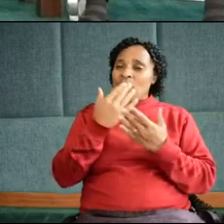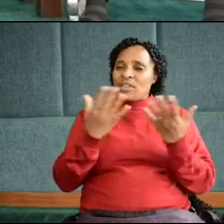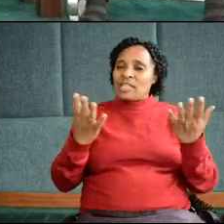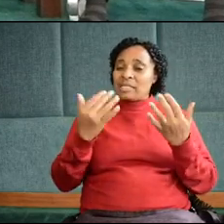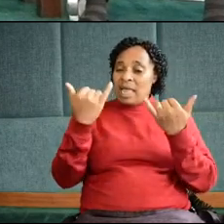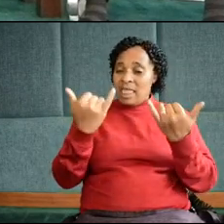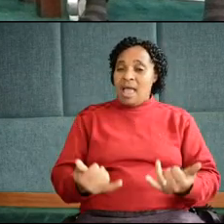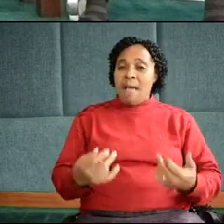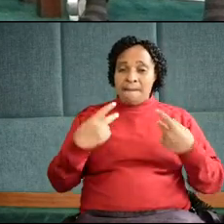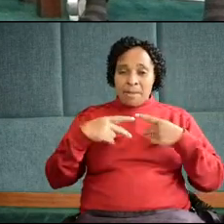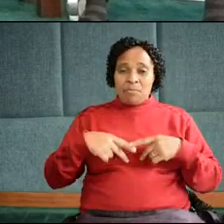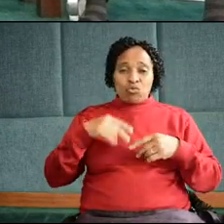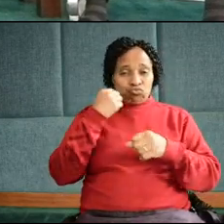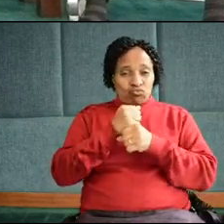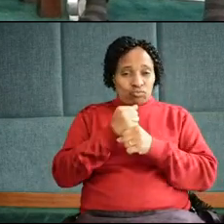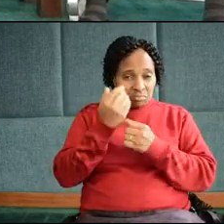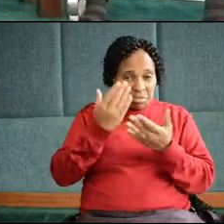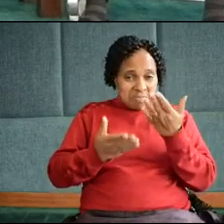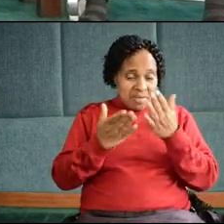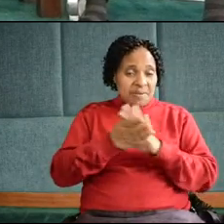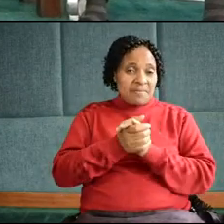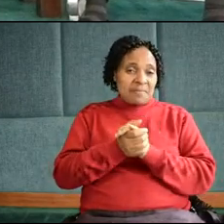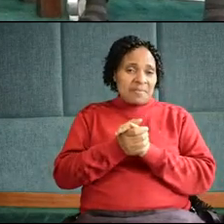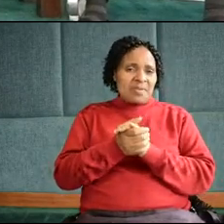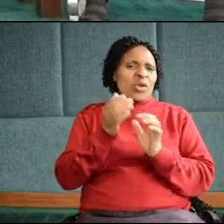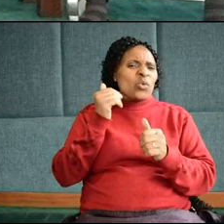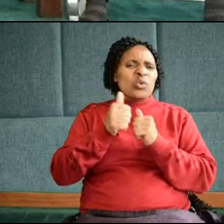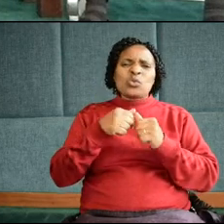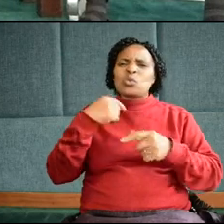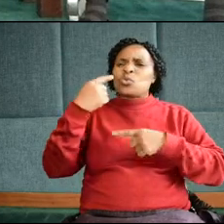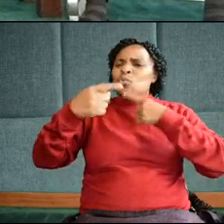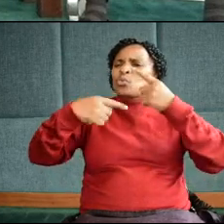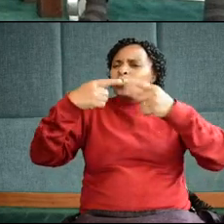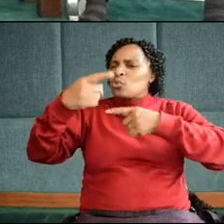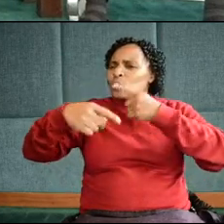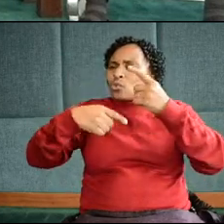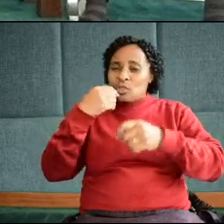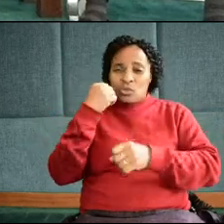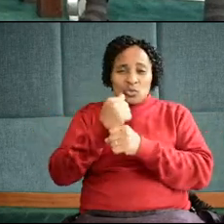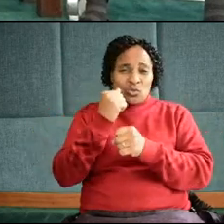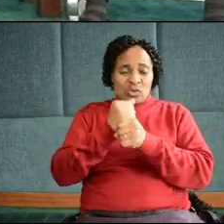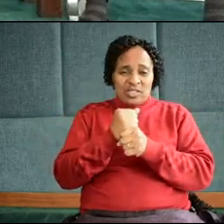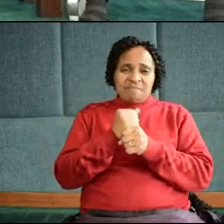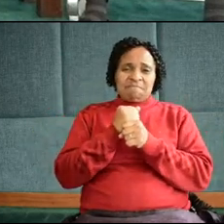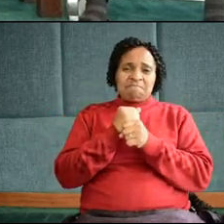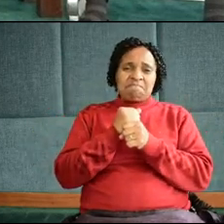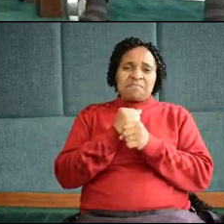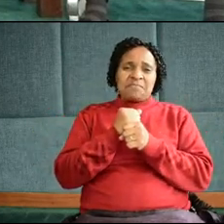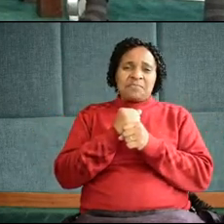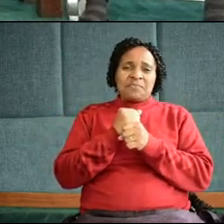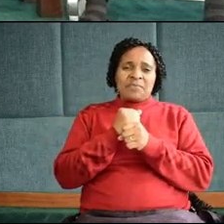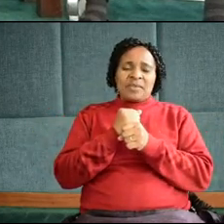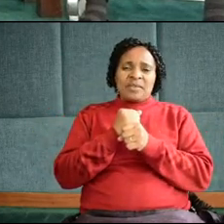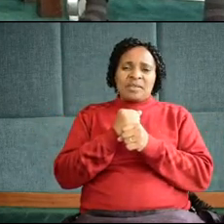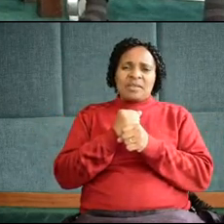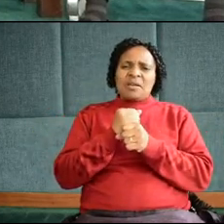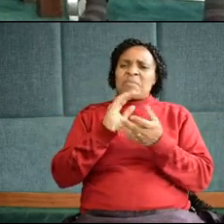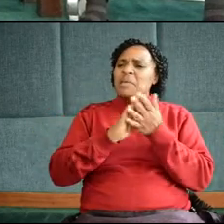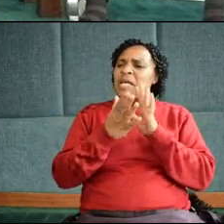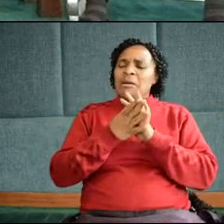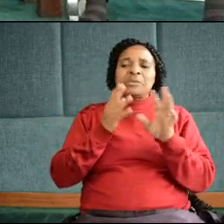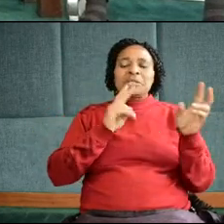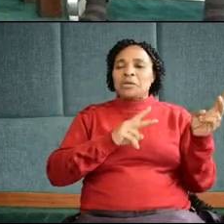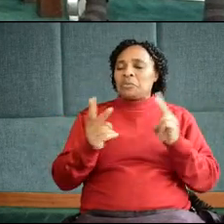as young people we might do that we've continued doing them, you know, they start to become like